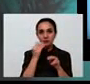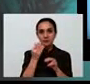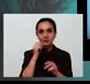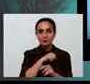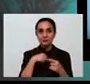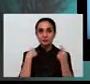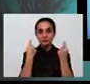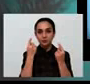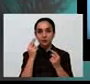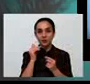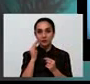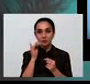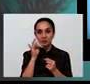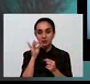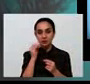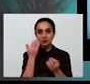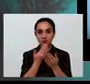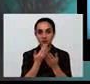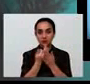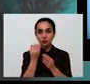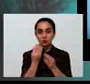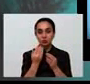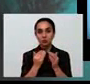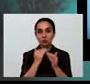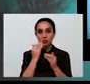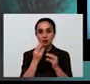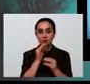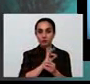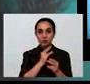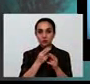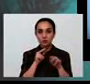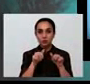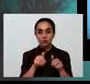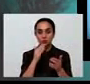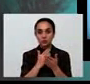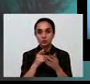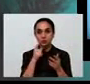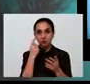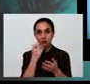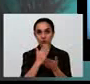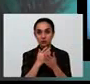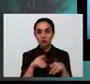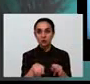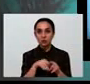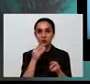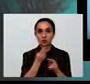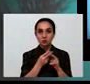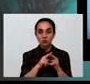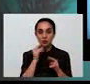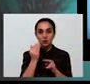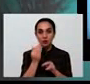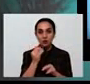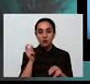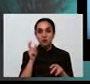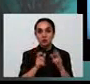eng yirik fabrika sifatida uning ustunligidan foydalanish huquqiga ega ekanligidan dalolat beradi. Albatta, bu o'sha jahon